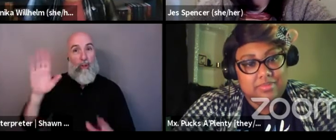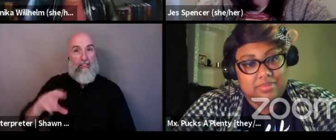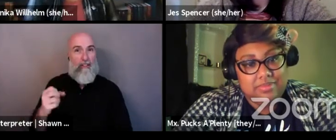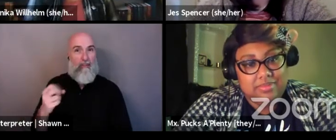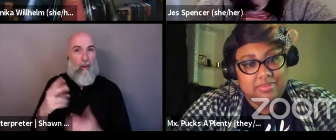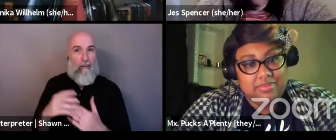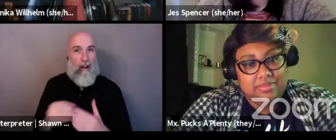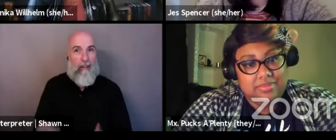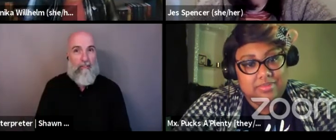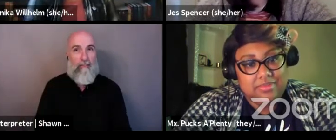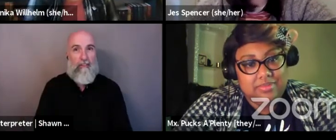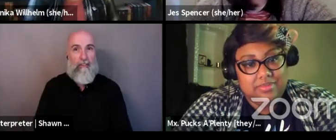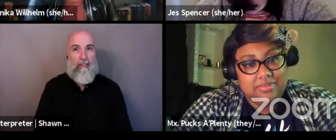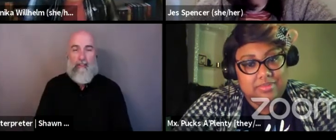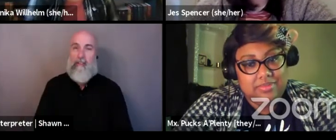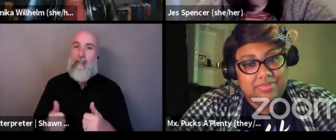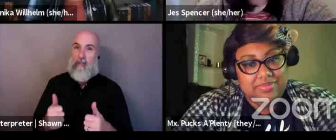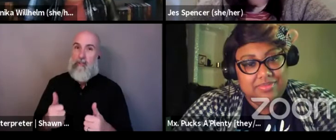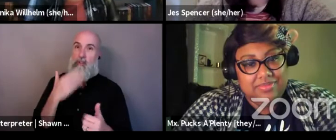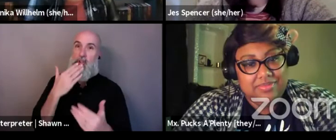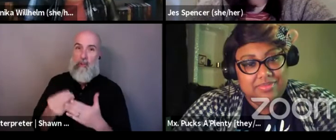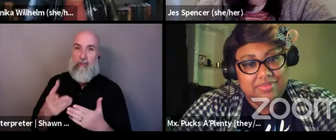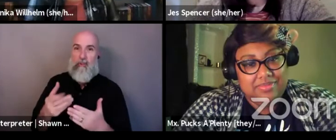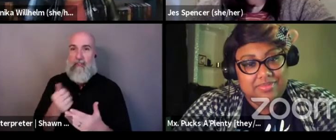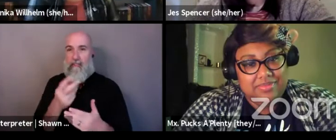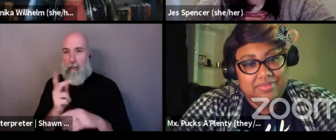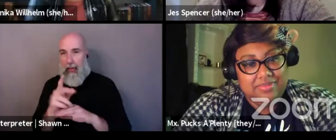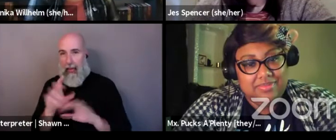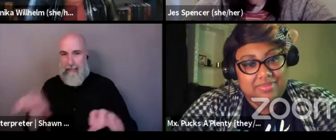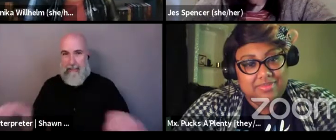$12. Good purchase, and a couple plants.